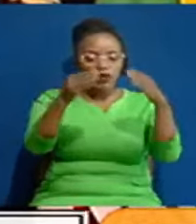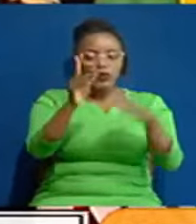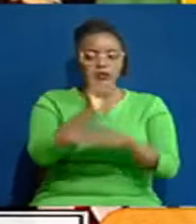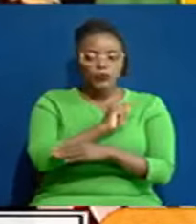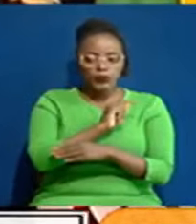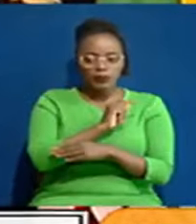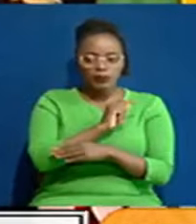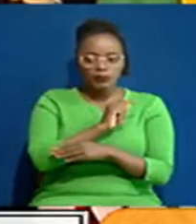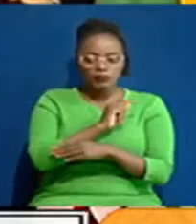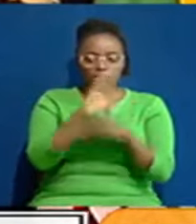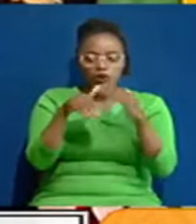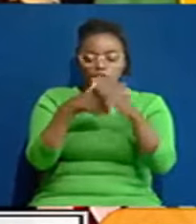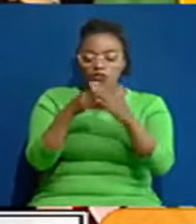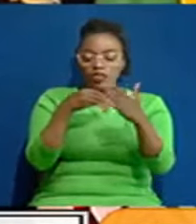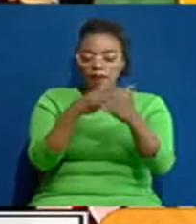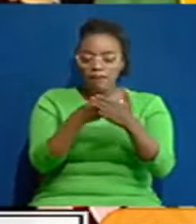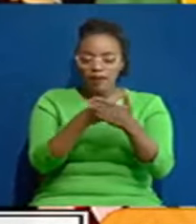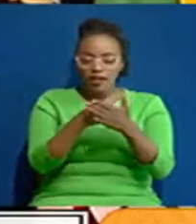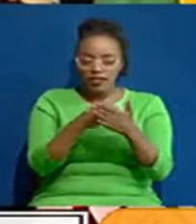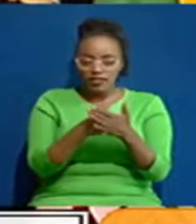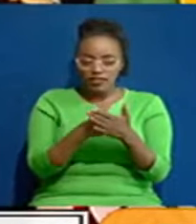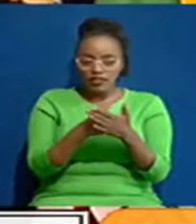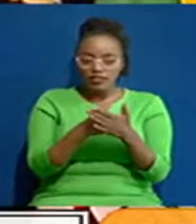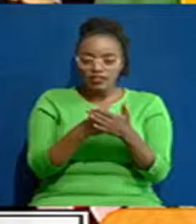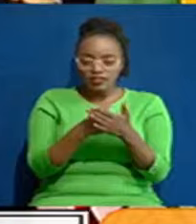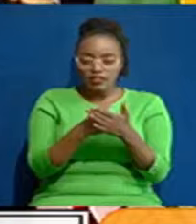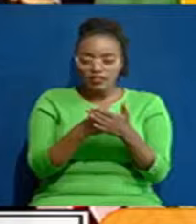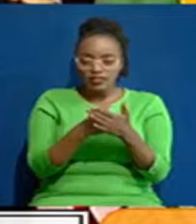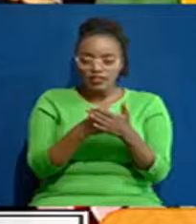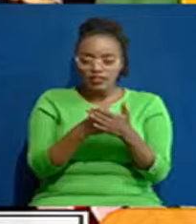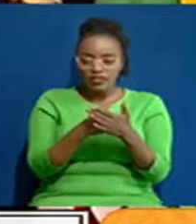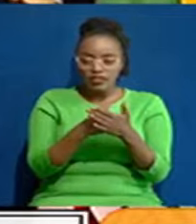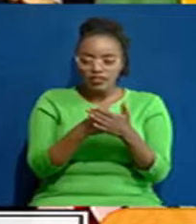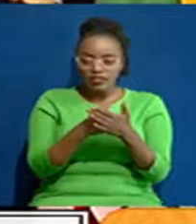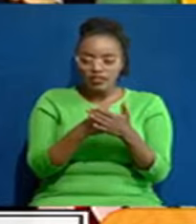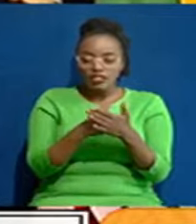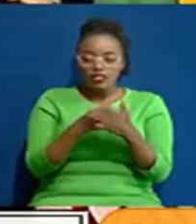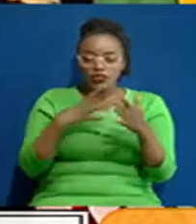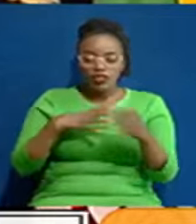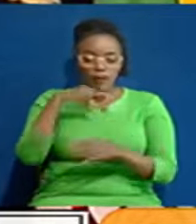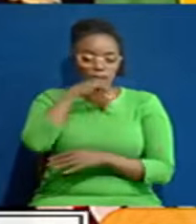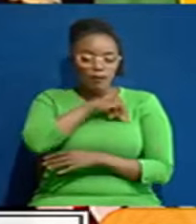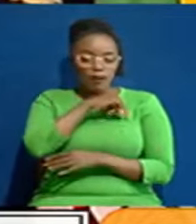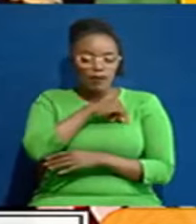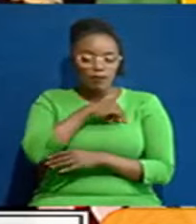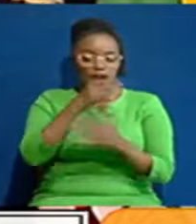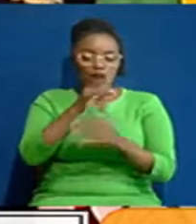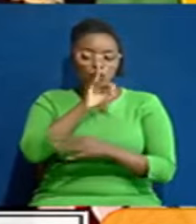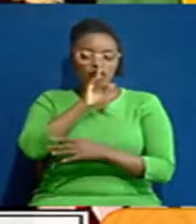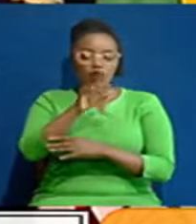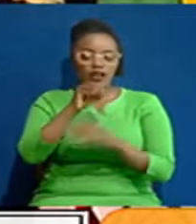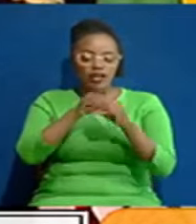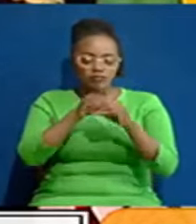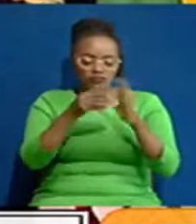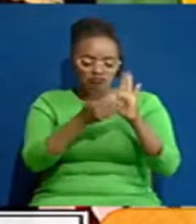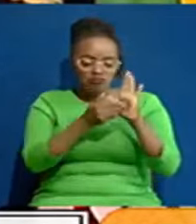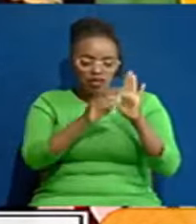distributed the proceeds to the beneficiaries as directed in his